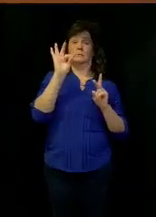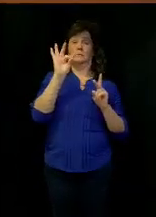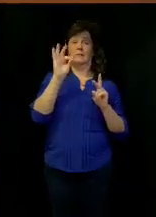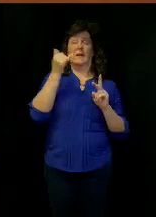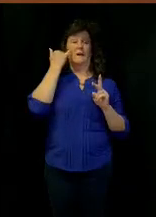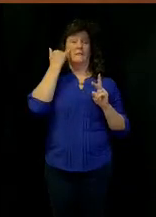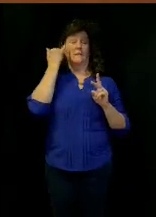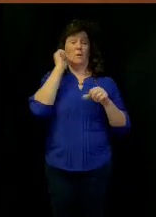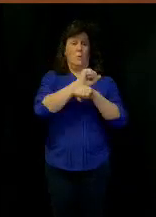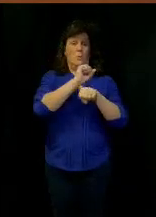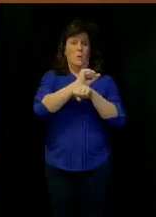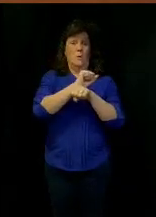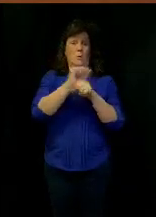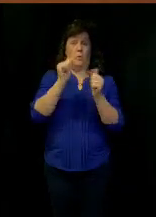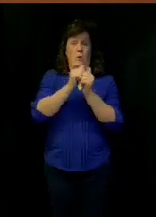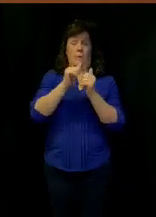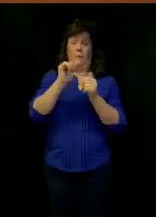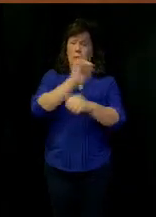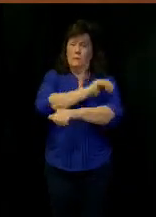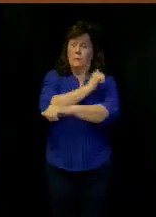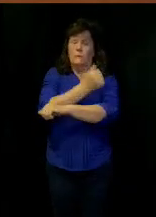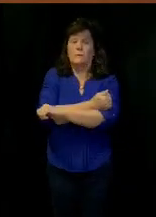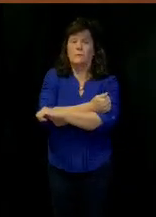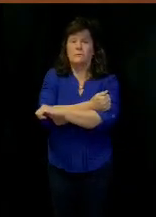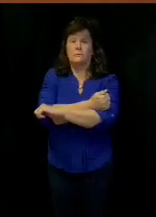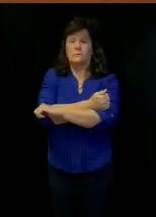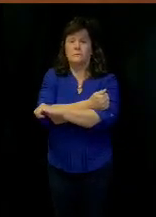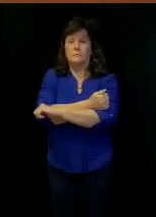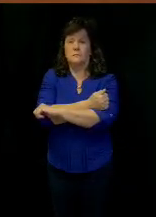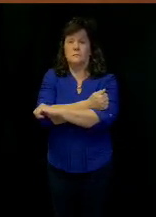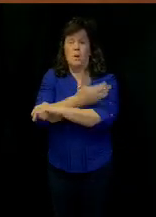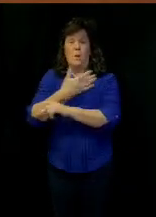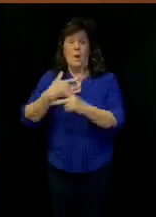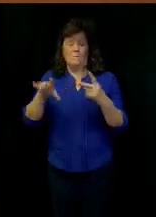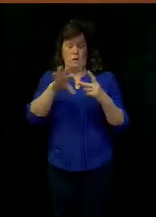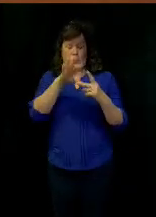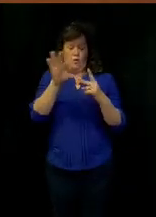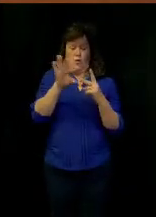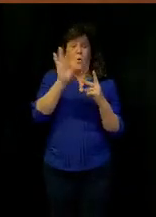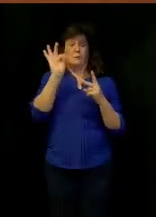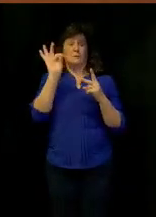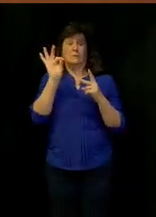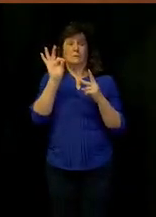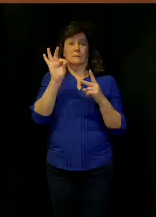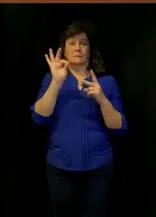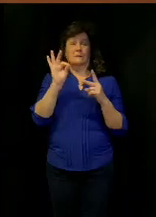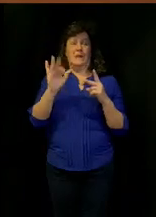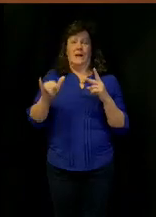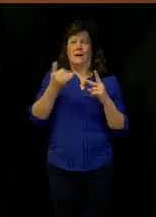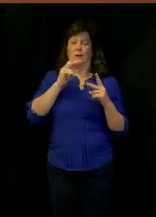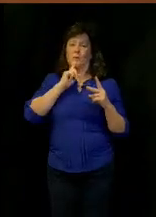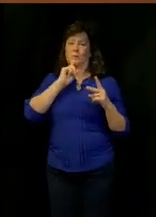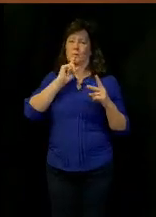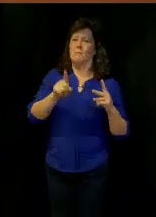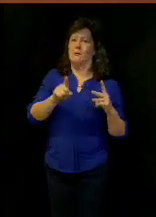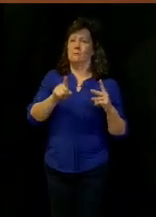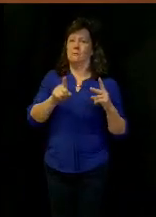You and I have an opportunity or have a choice of how we're going to respond and how what we partake